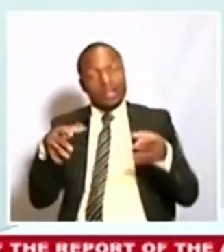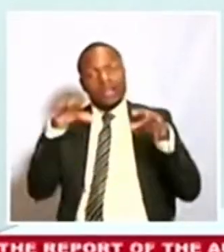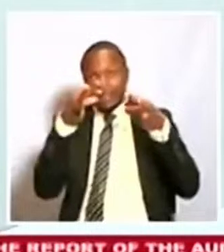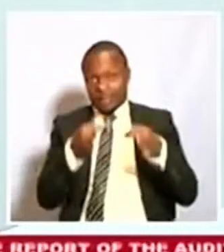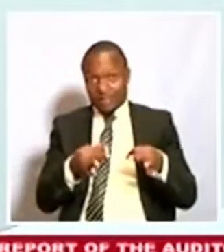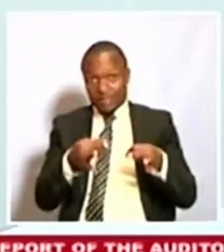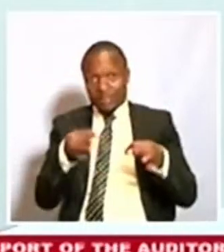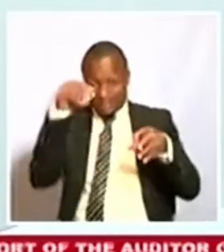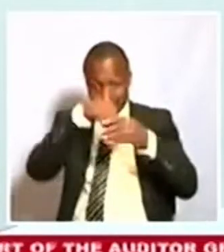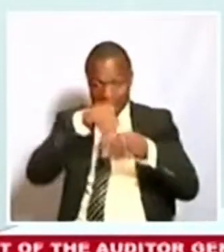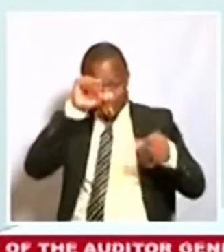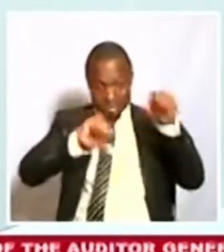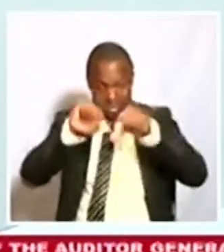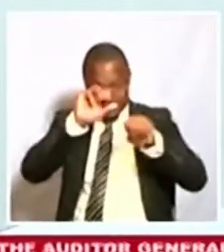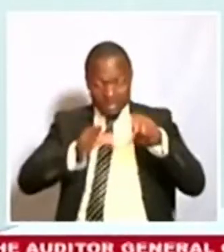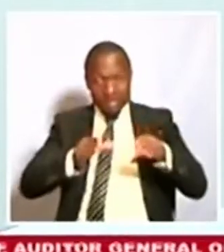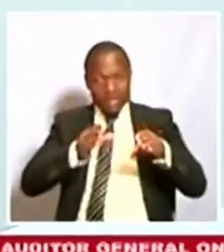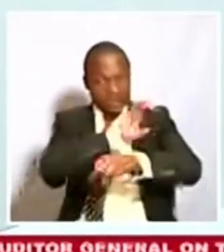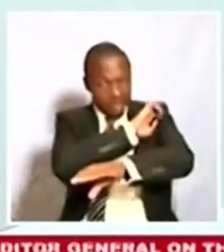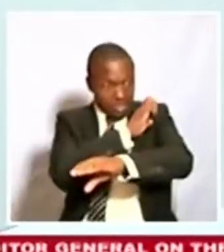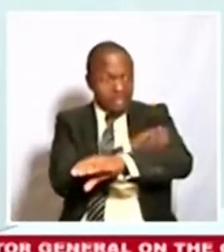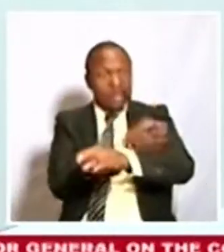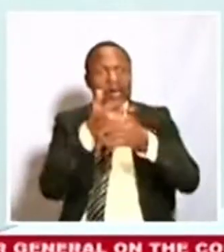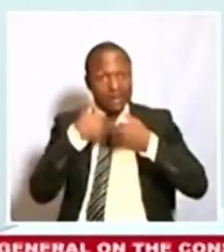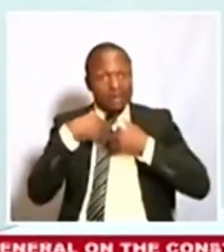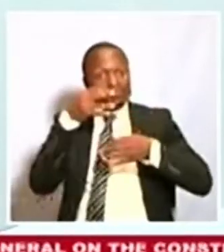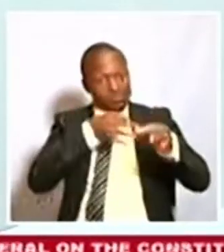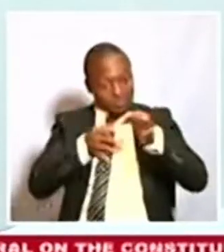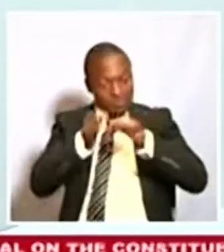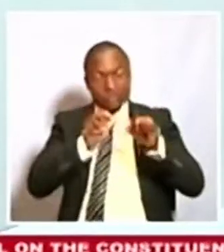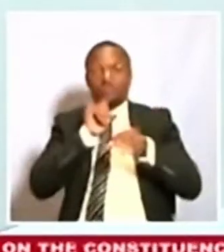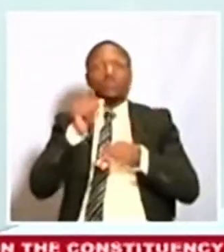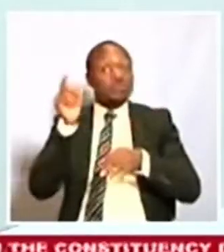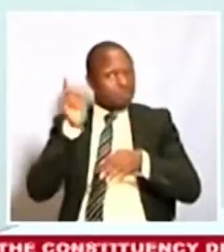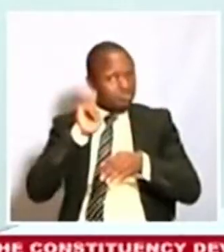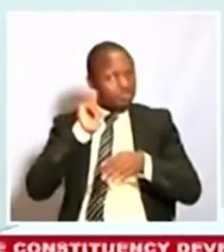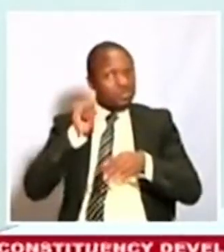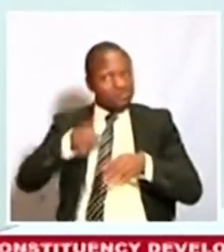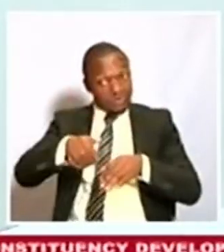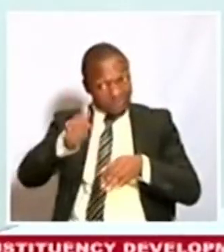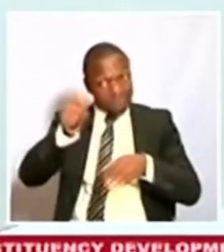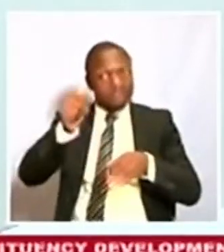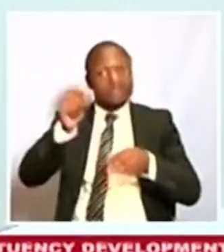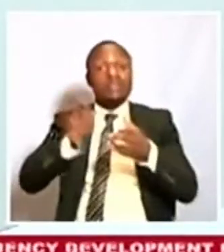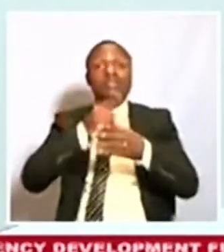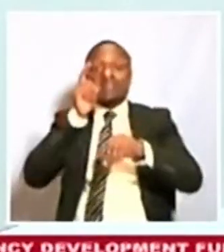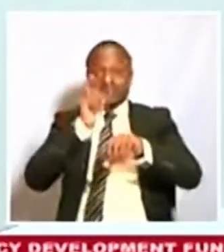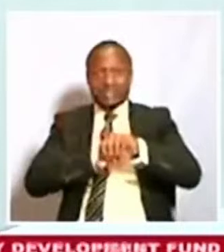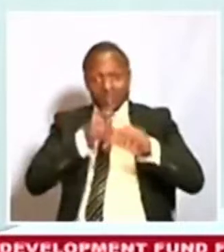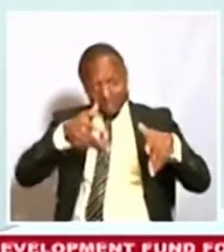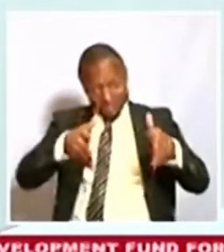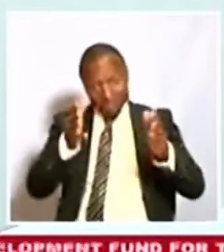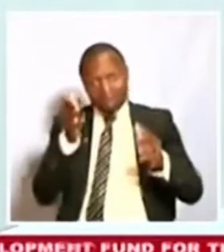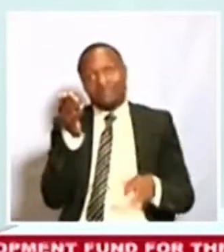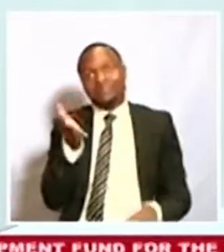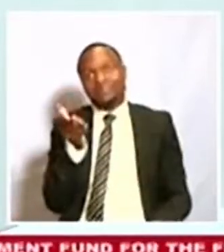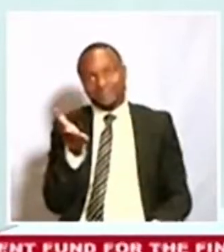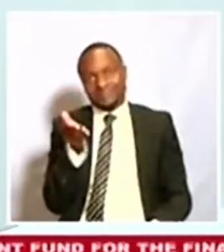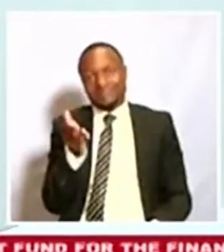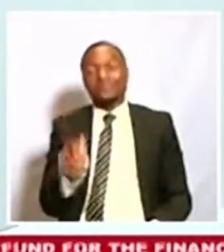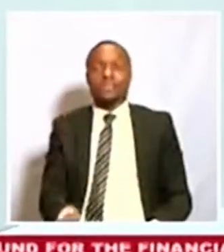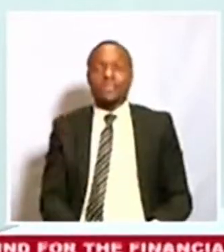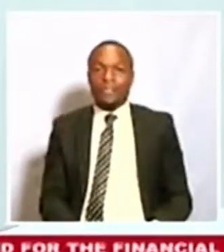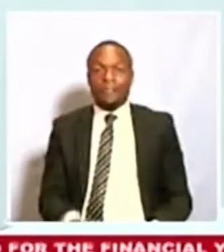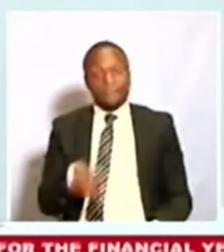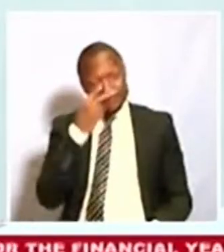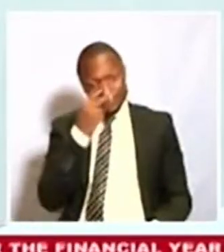the internal auditor has all the energy to explain. We will not listen to him next time. We will allow him to